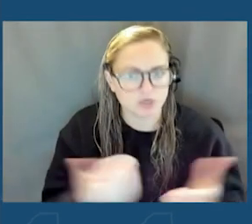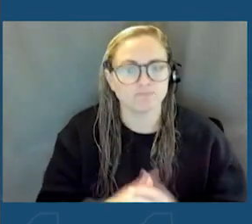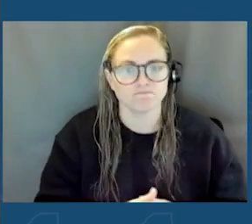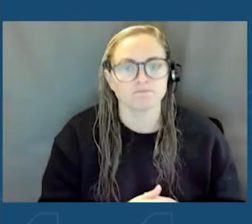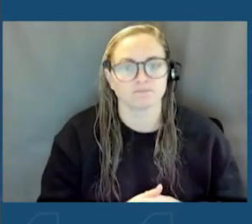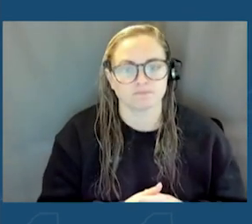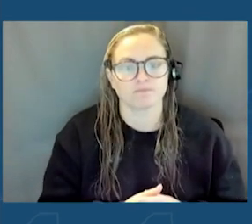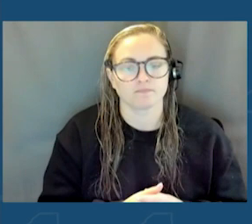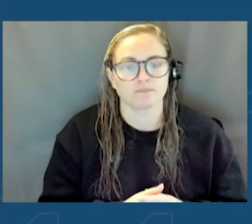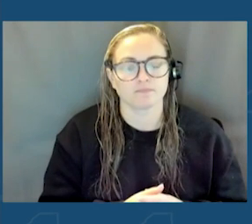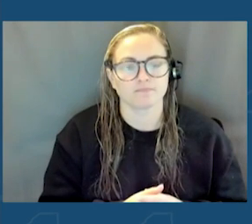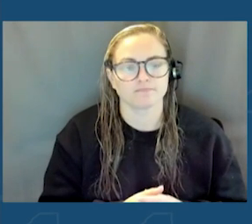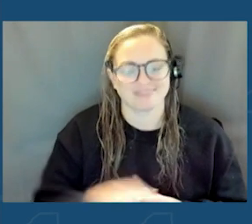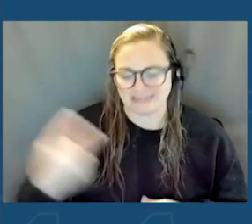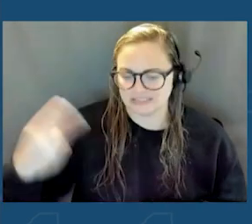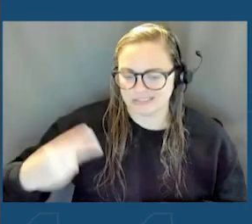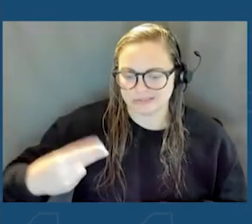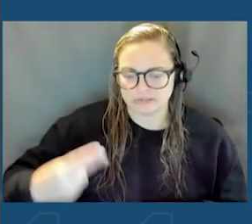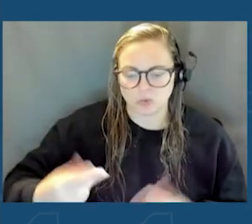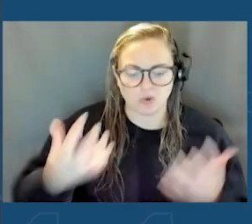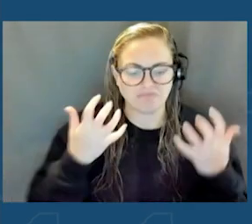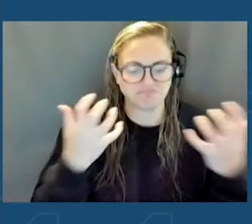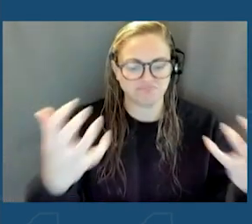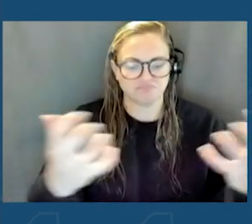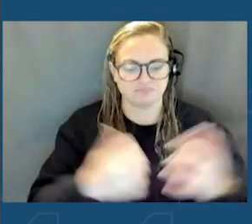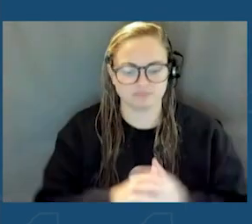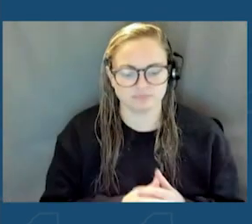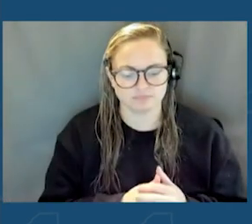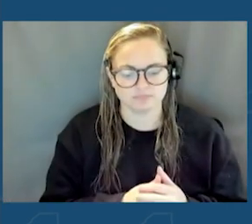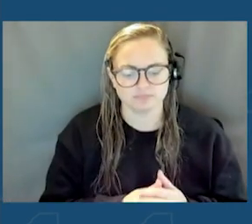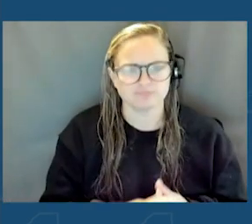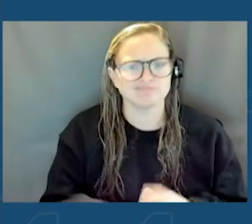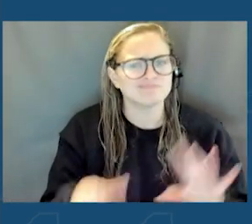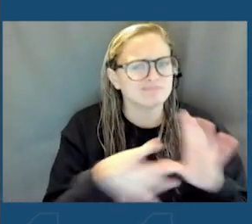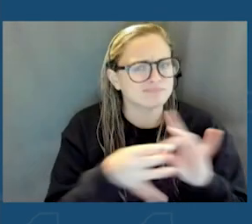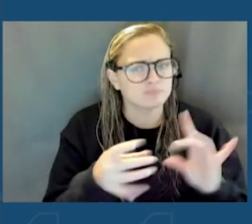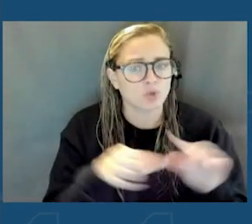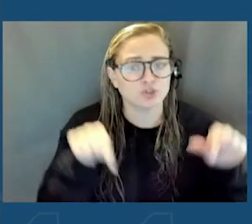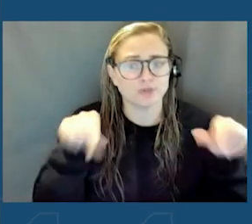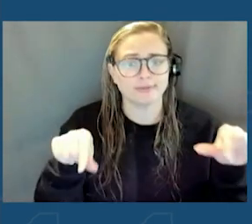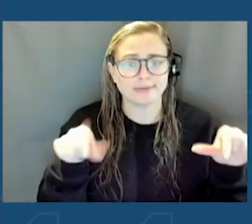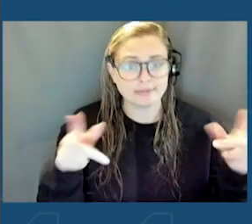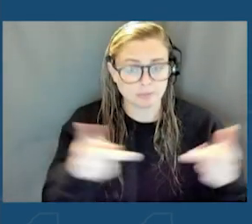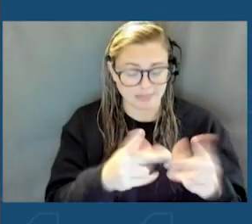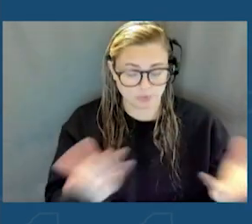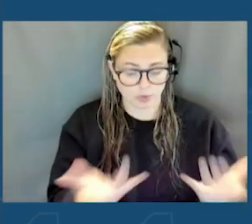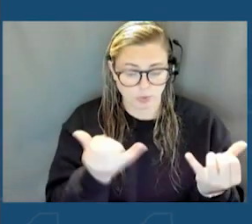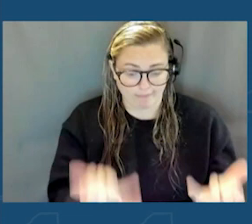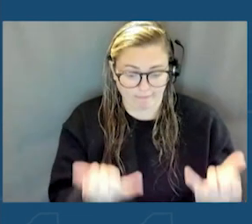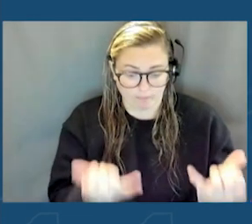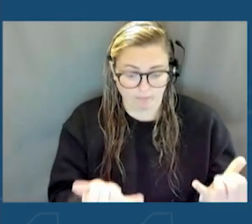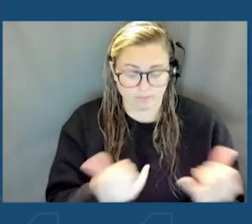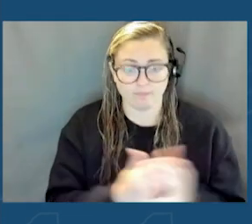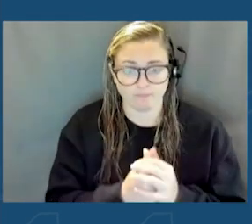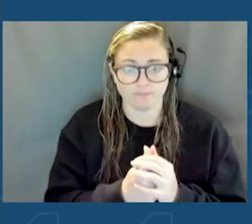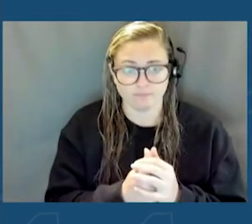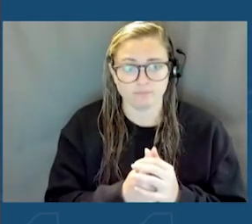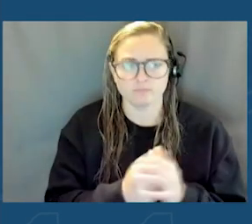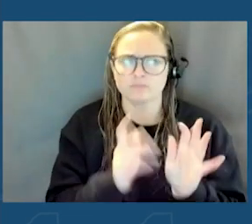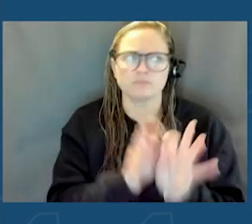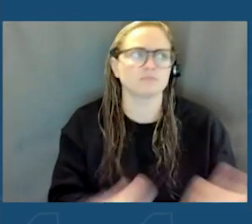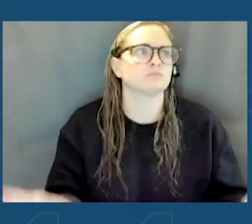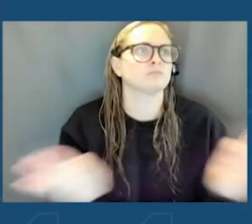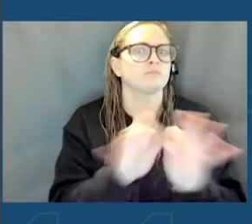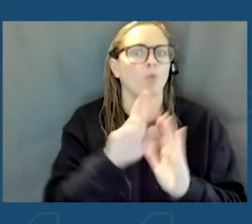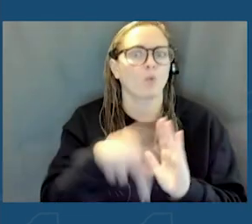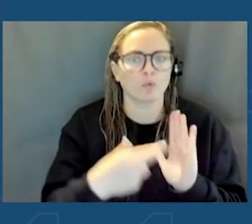historic venue. As you said, this great hall, the very space we're in at this moment, played a pivotal role in